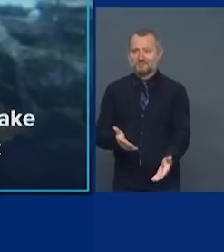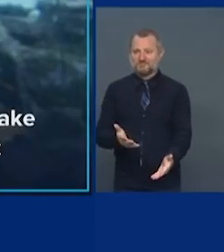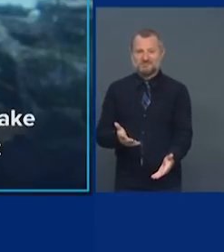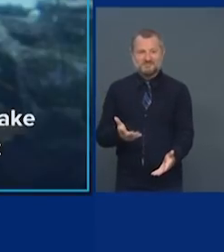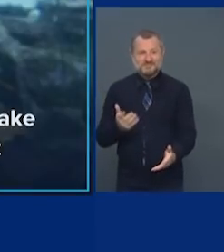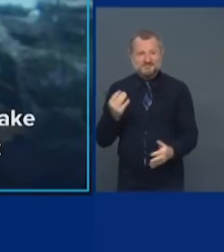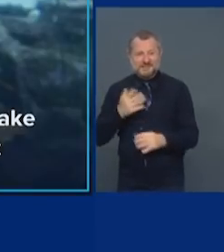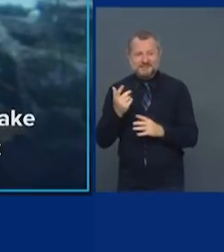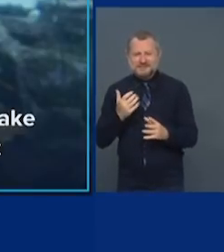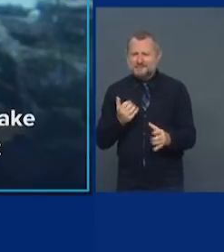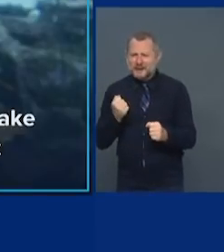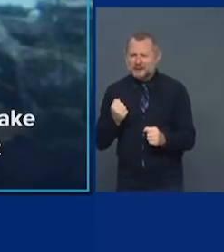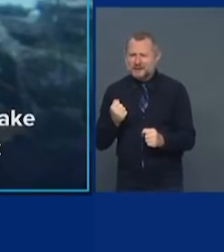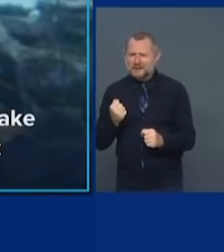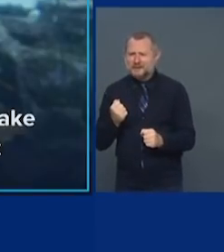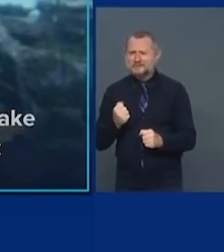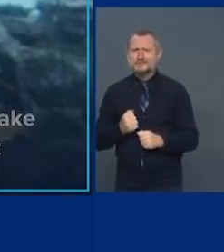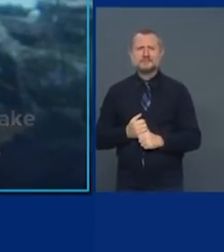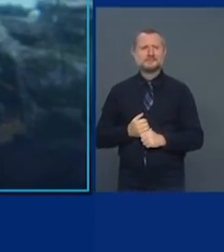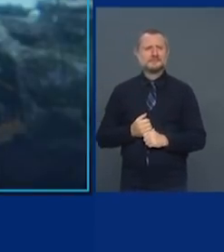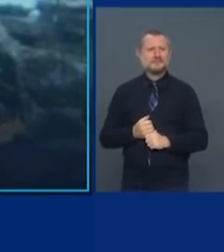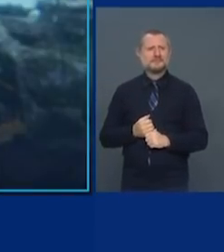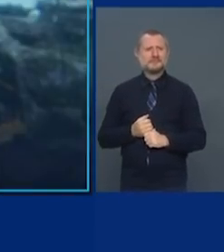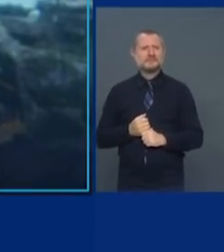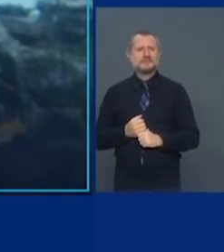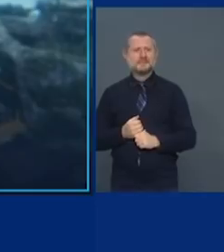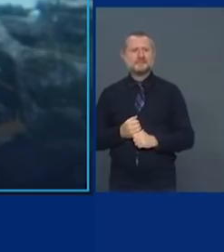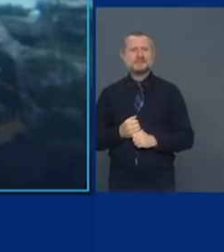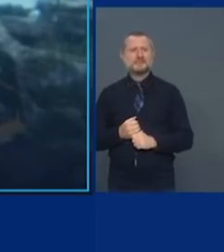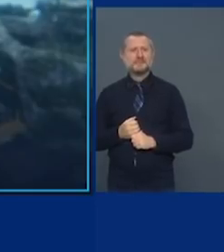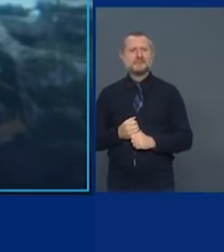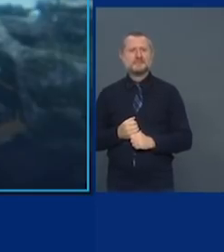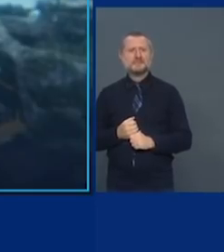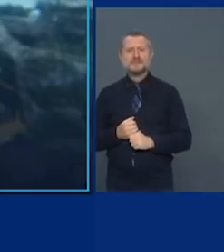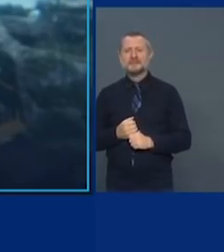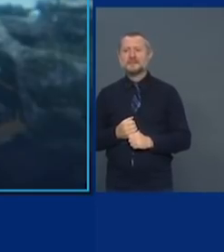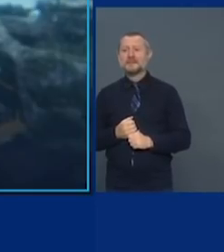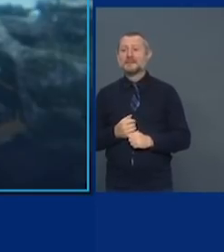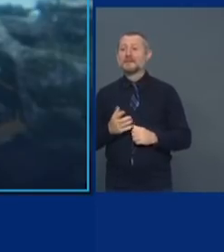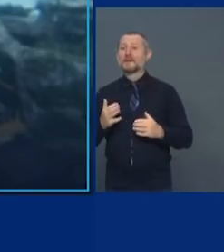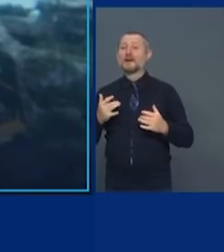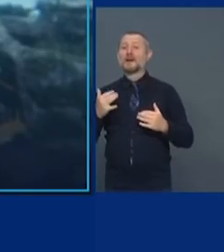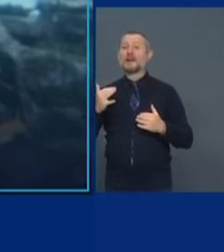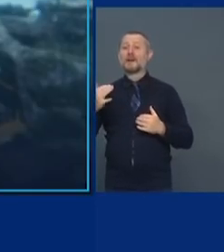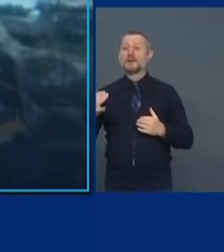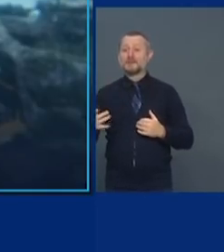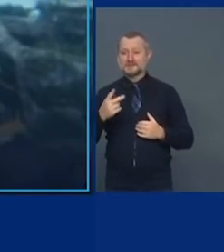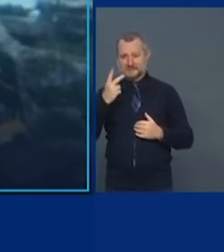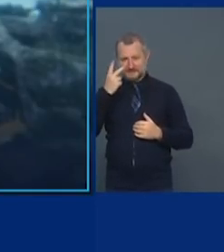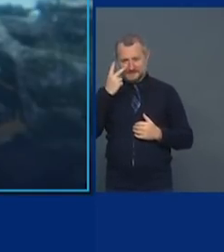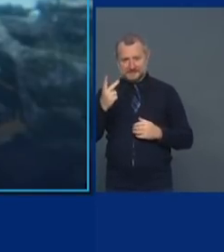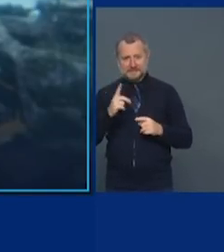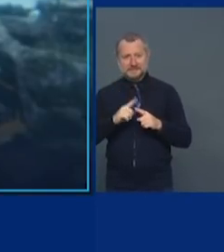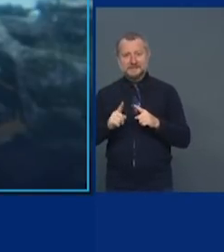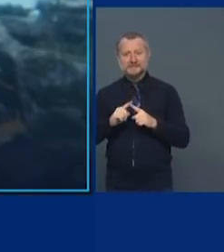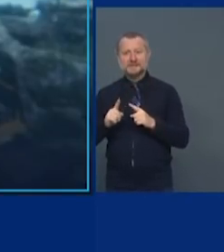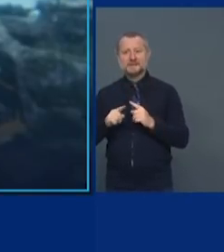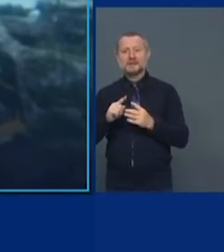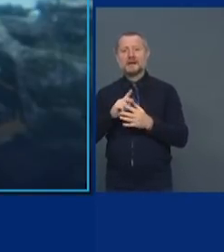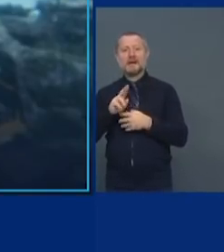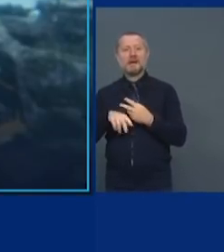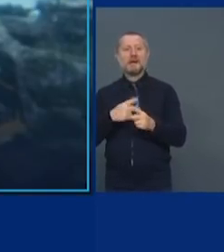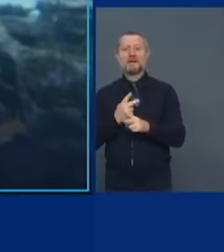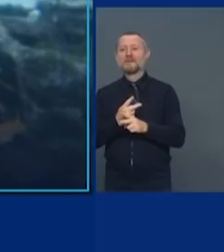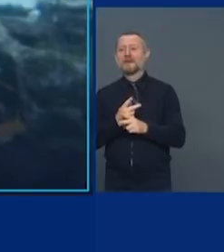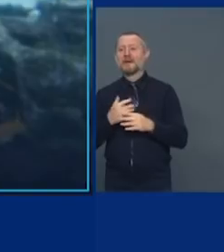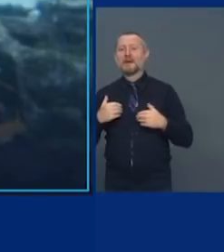and some of that space provided by the reef structure. And then you see the colonizing organisms, opportunistic